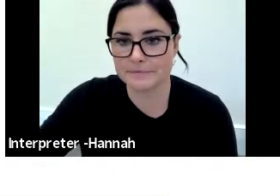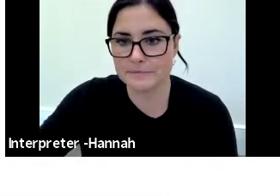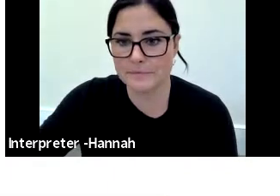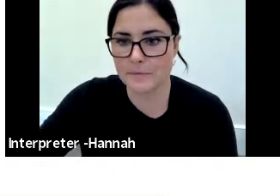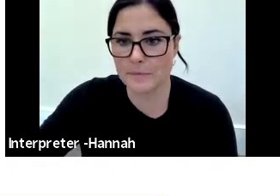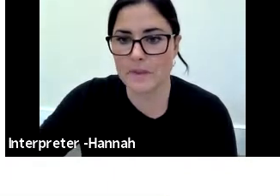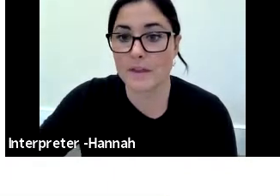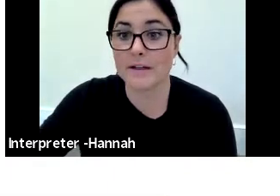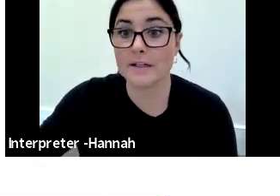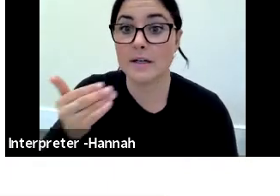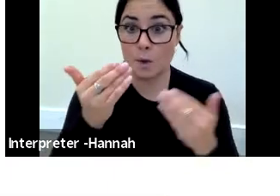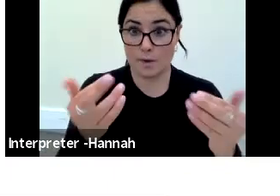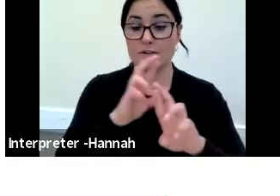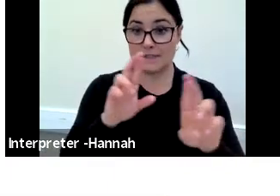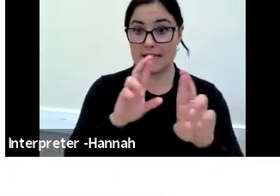Yeah.